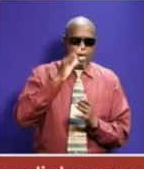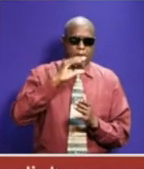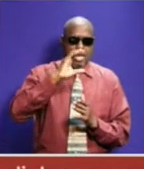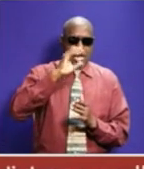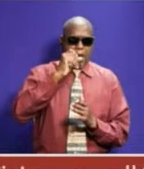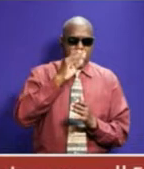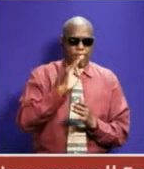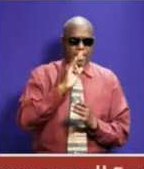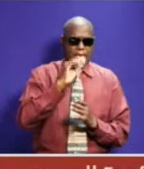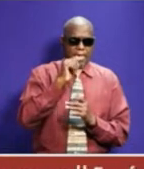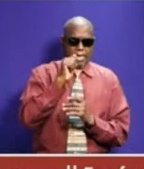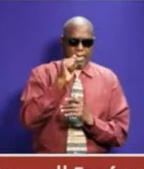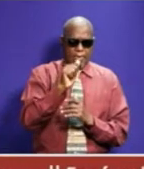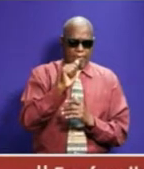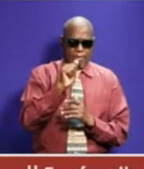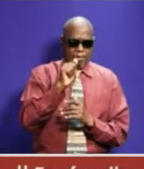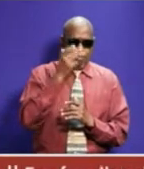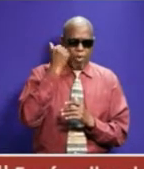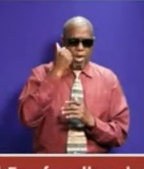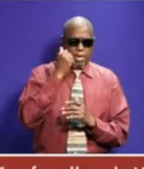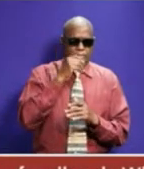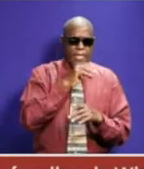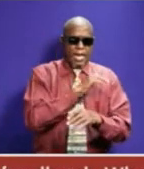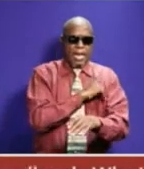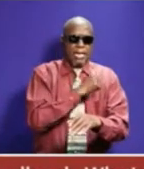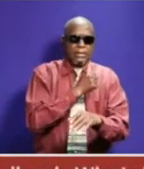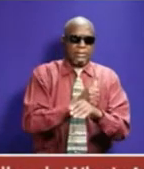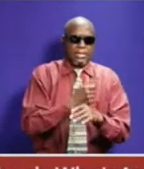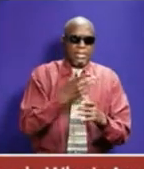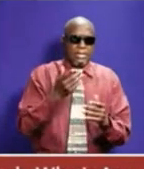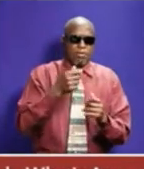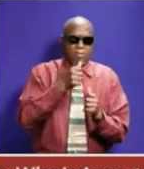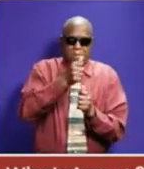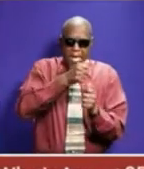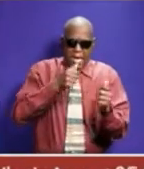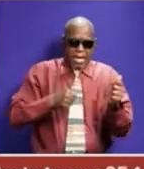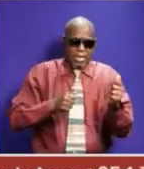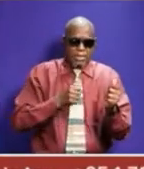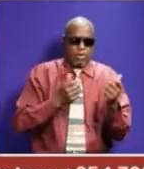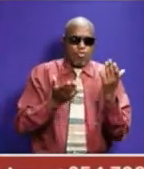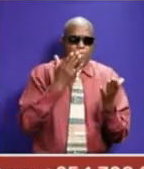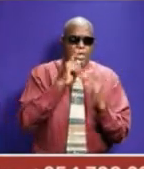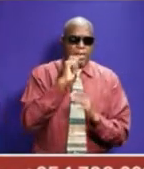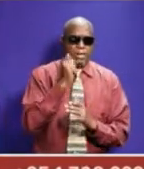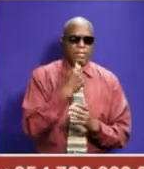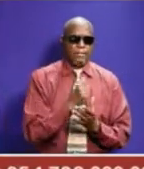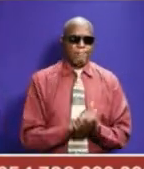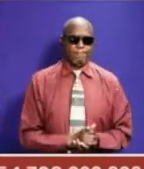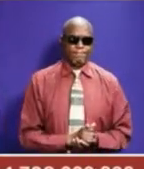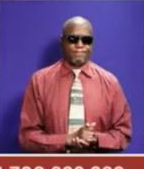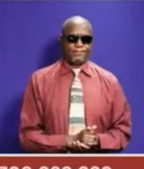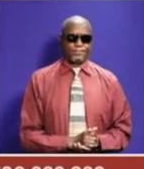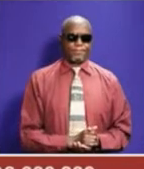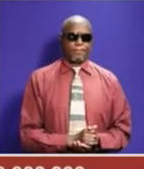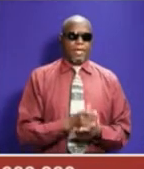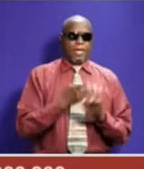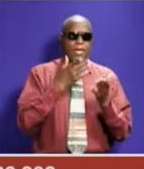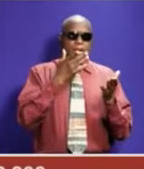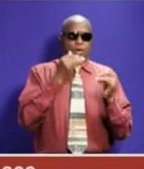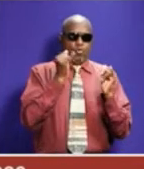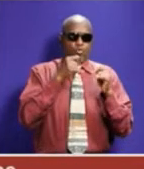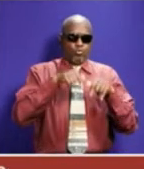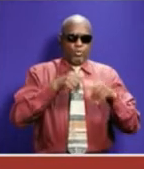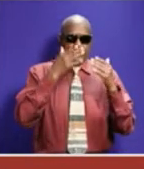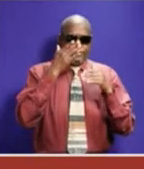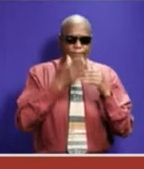A because Nigeria is way back as compared to Kenya. Well, with that, you come to the end of our news tonight.